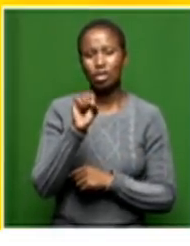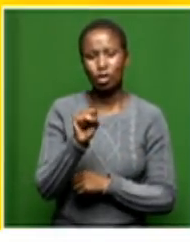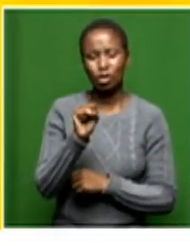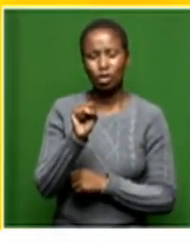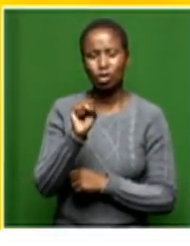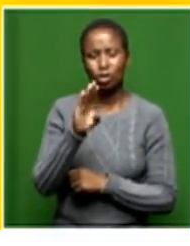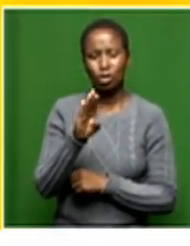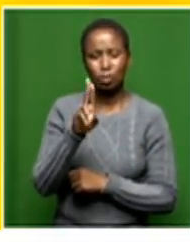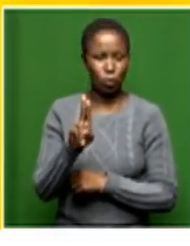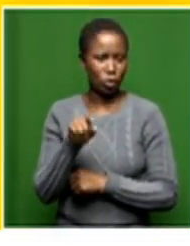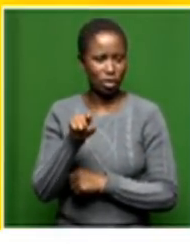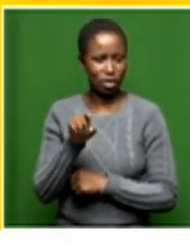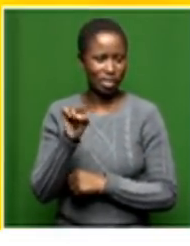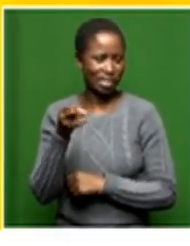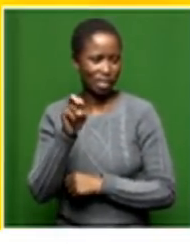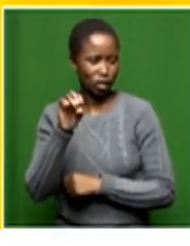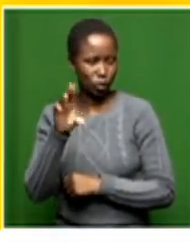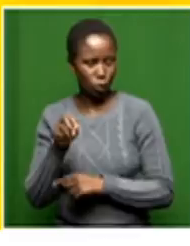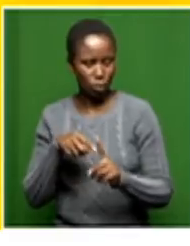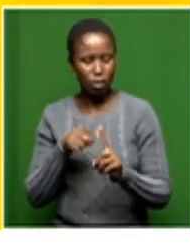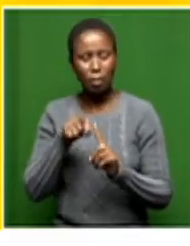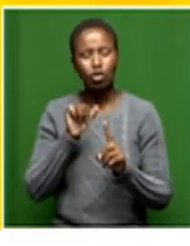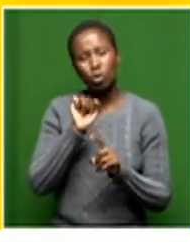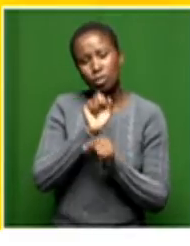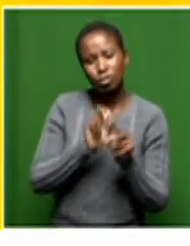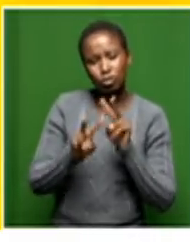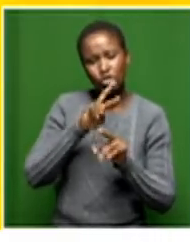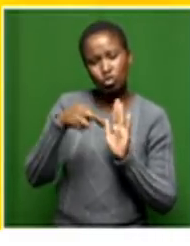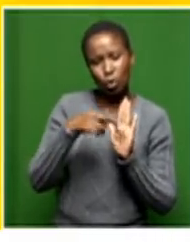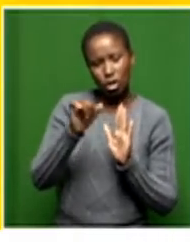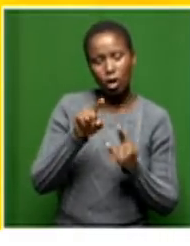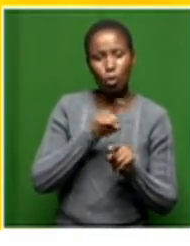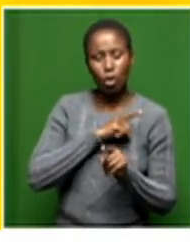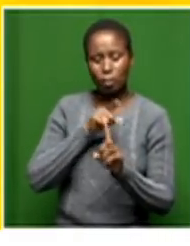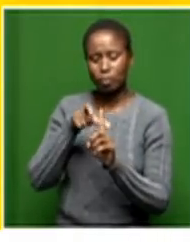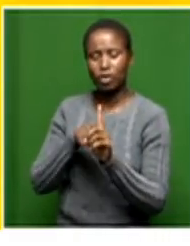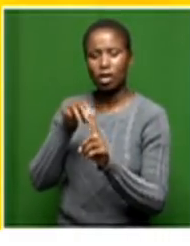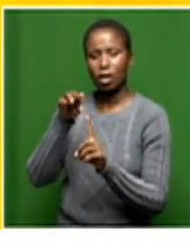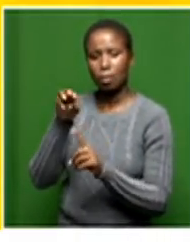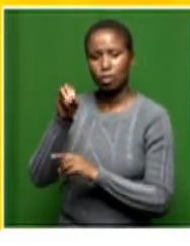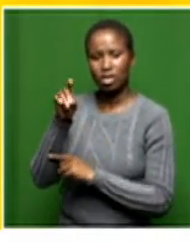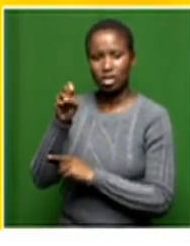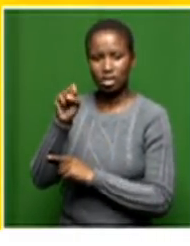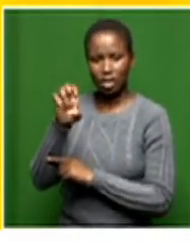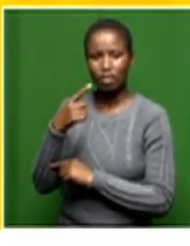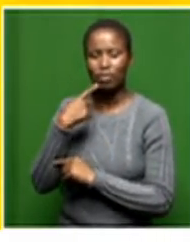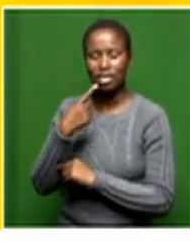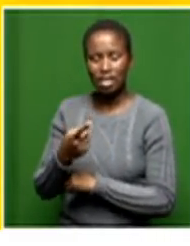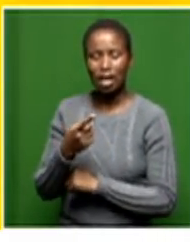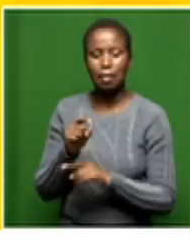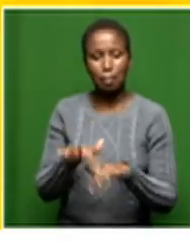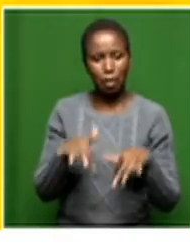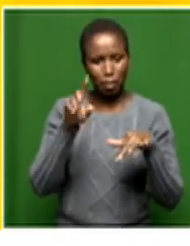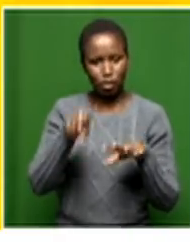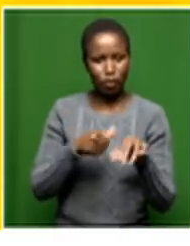you in terms of this oversight role. Thandi Modise said you were also, as Parliament, supposed to